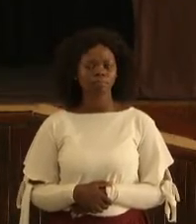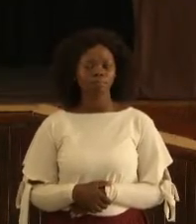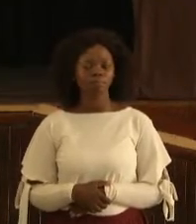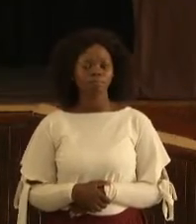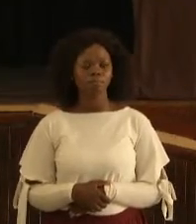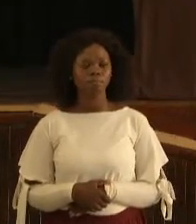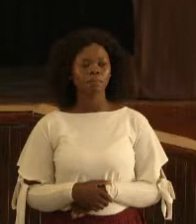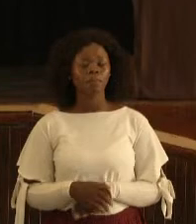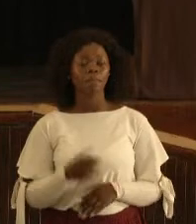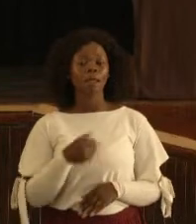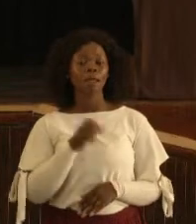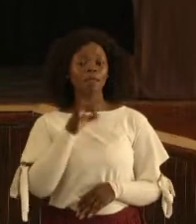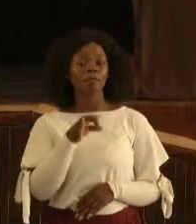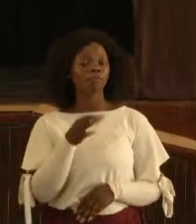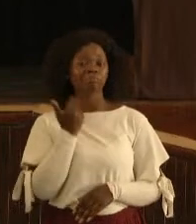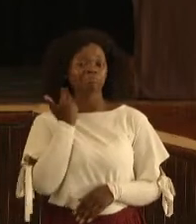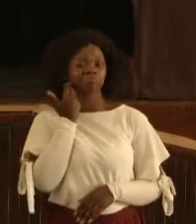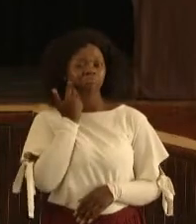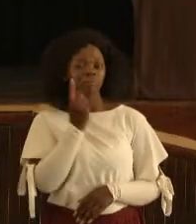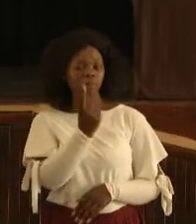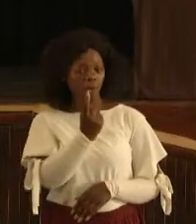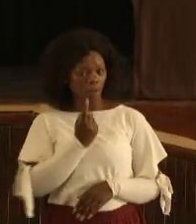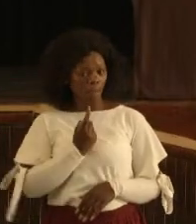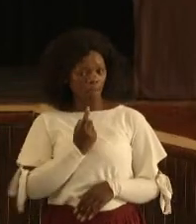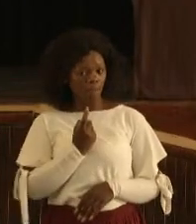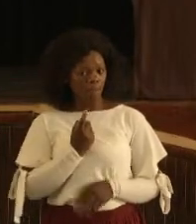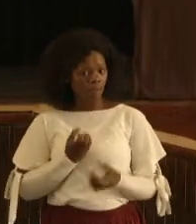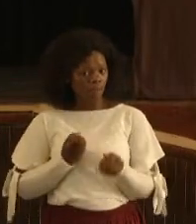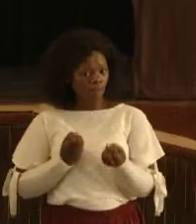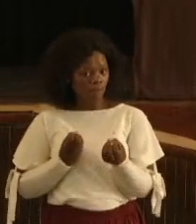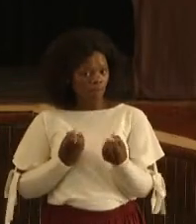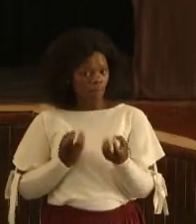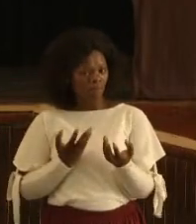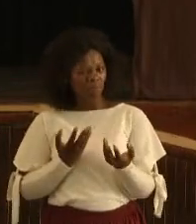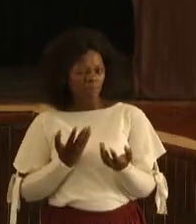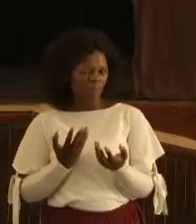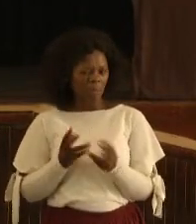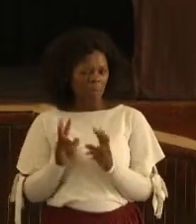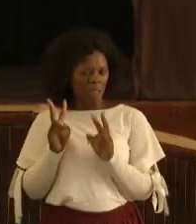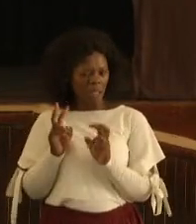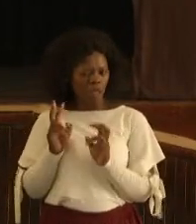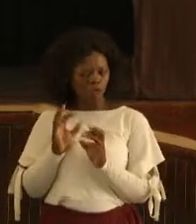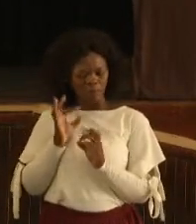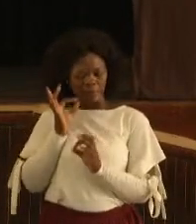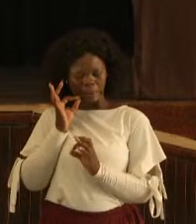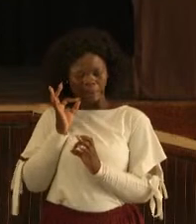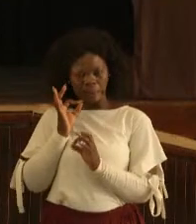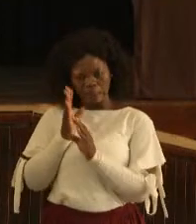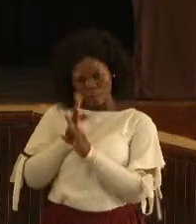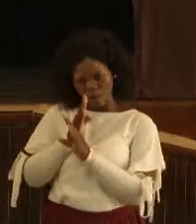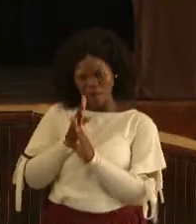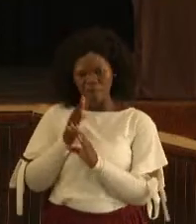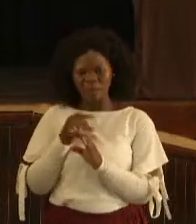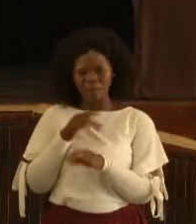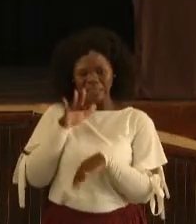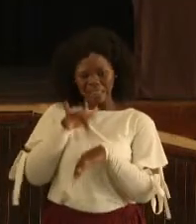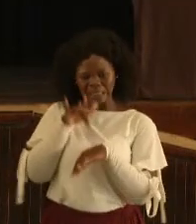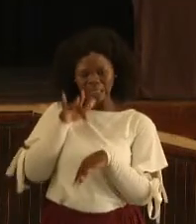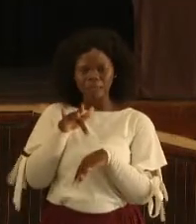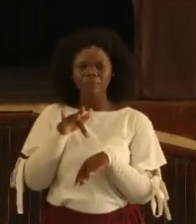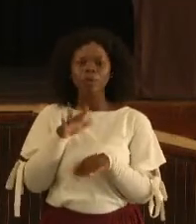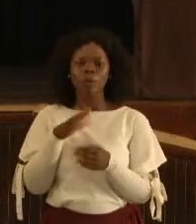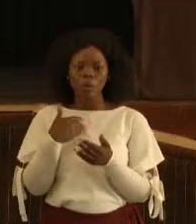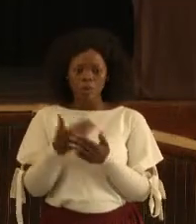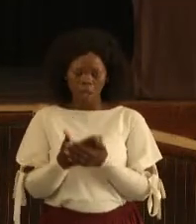kokubana ukuba awunqweneli ukuzoma apha ngaphambili and ezinye izinto zibucayi okanye zisensitive, uselo